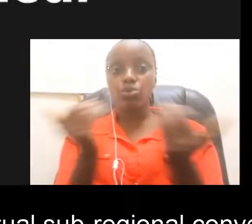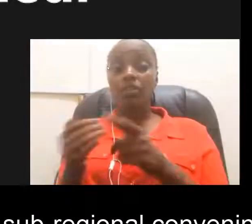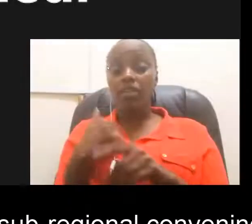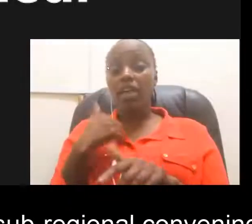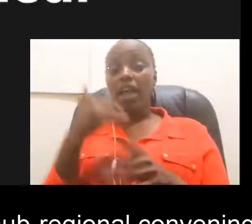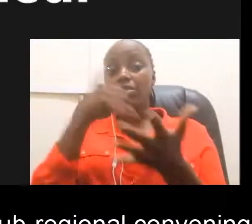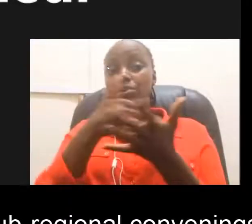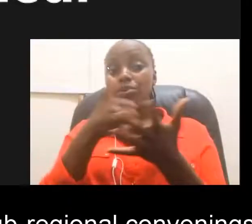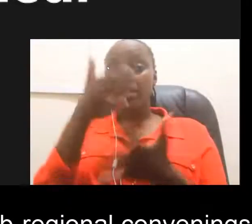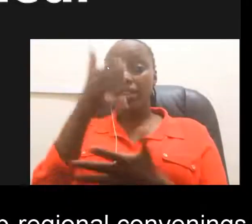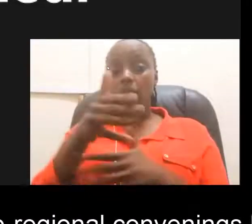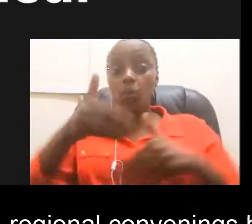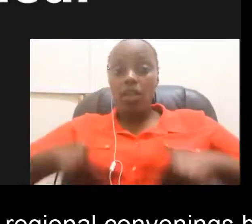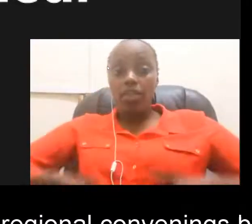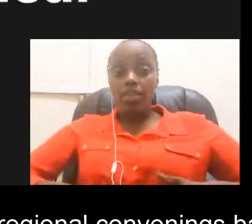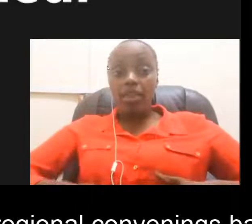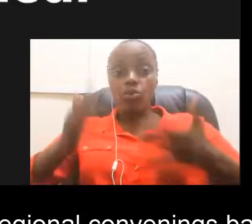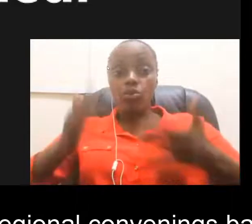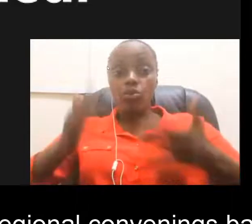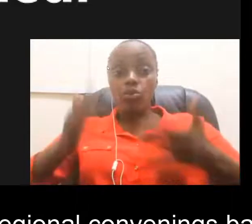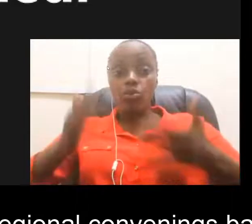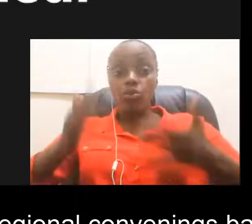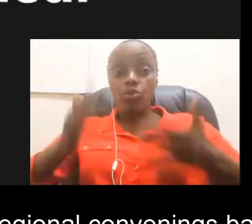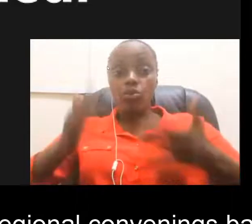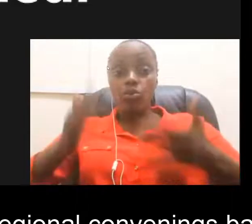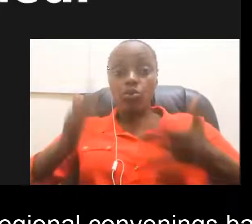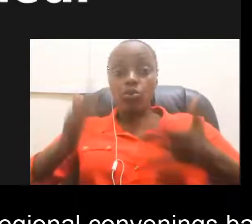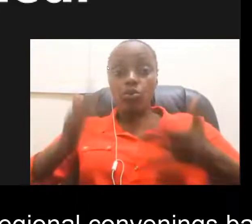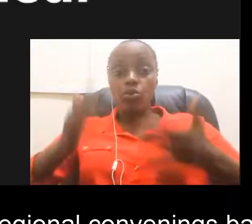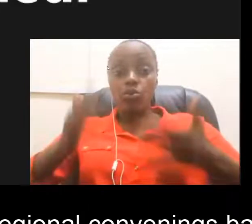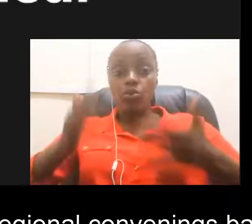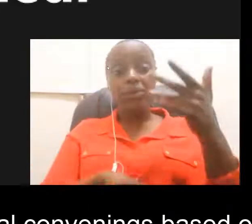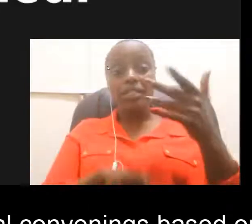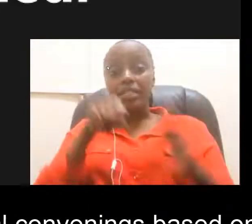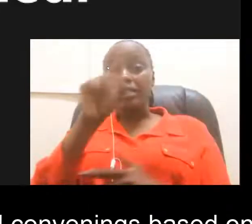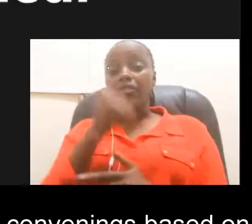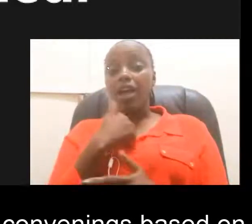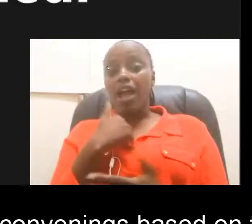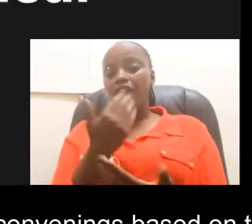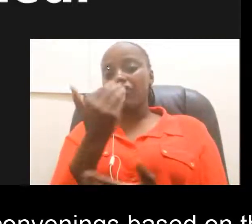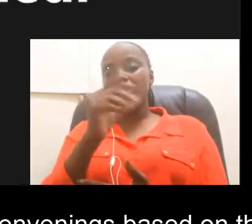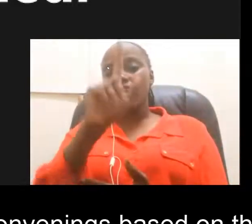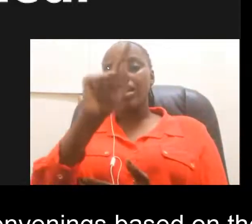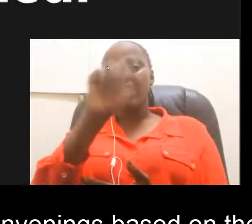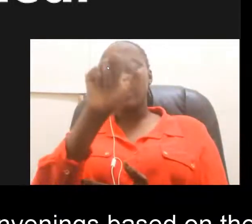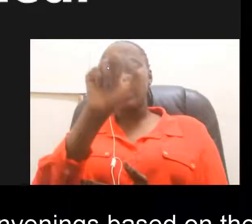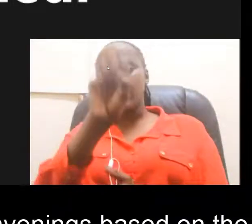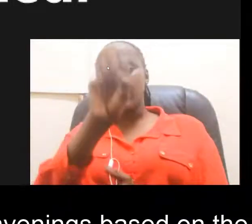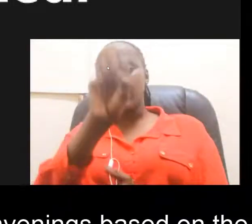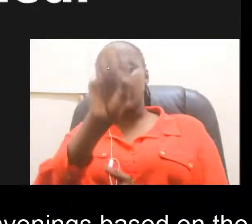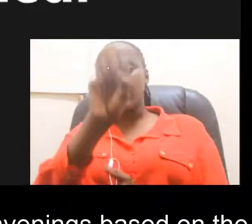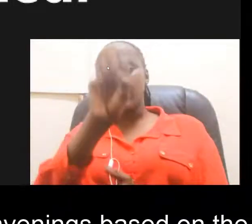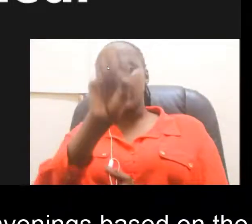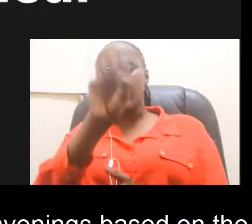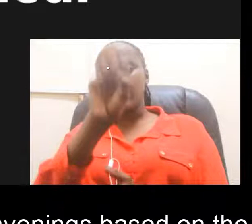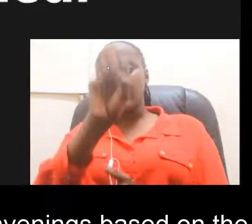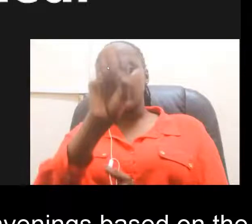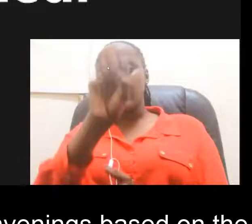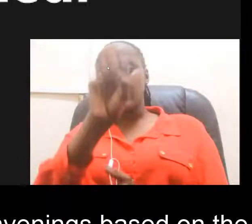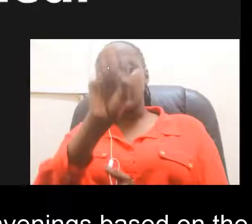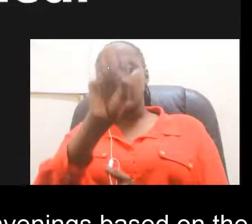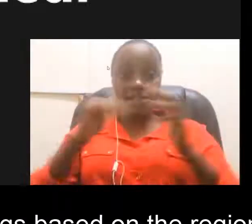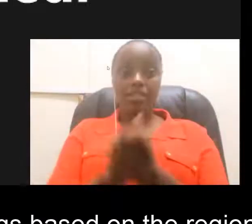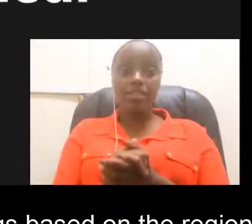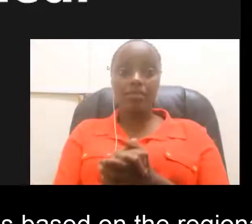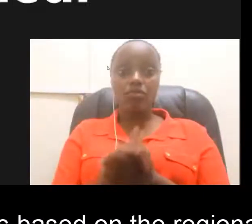the youth sector for the purpose of them being adolescents and young people. So yes, we